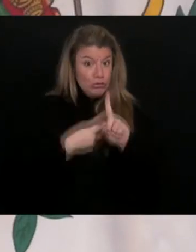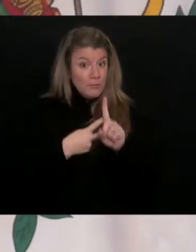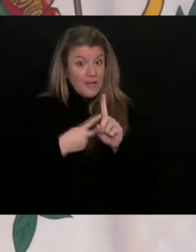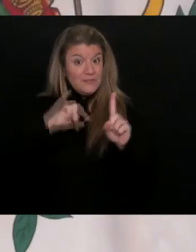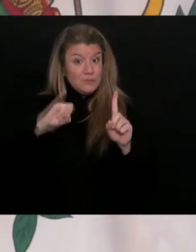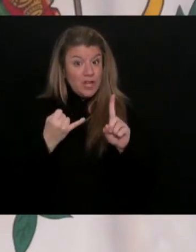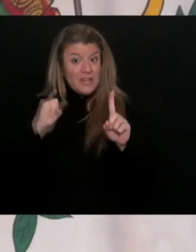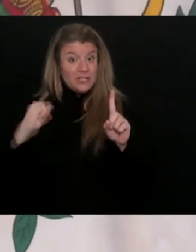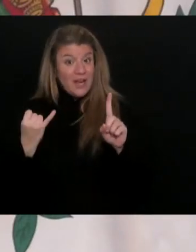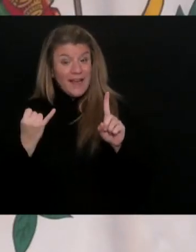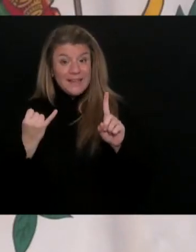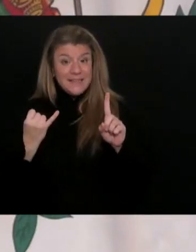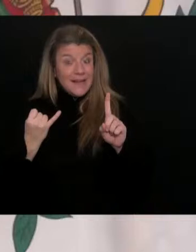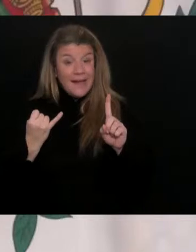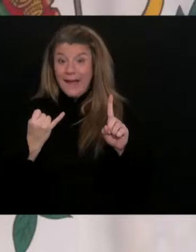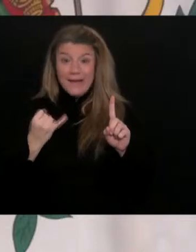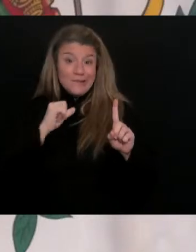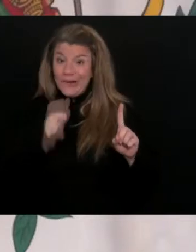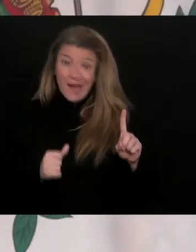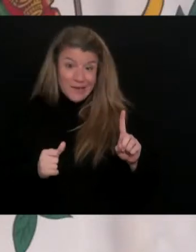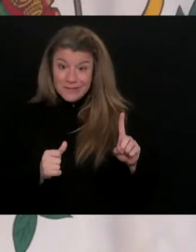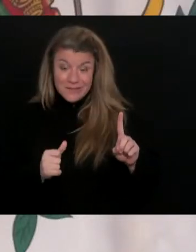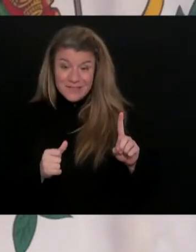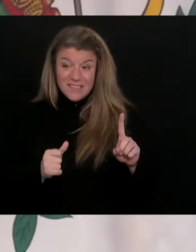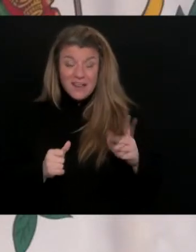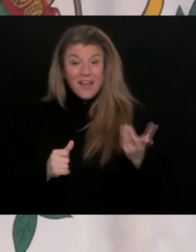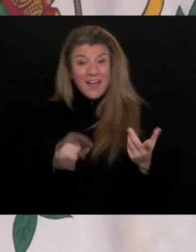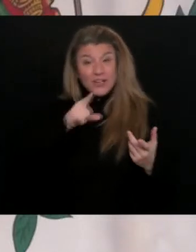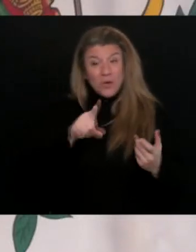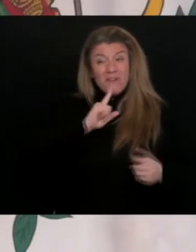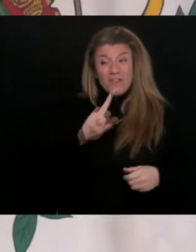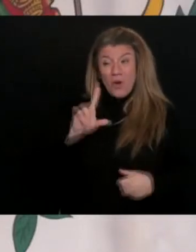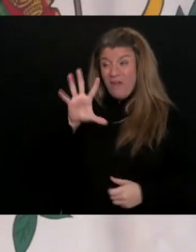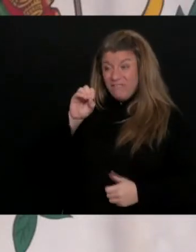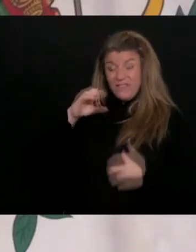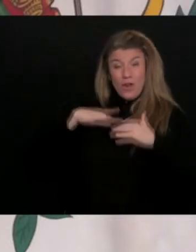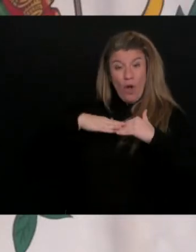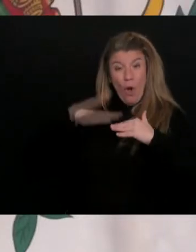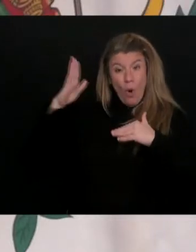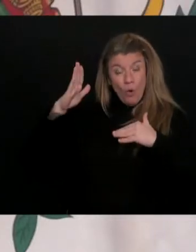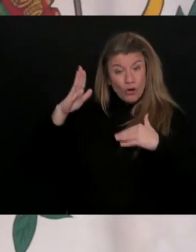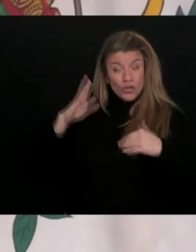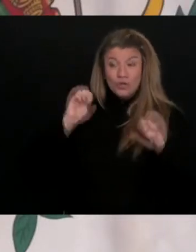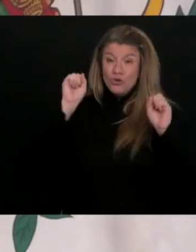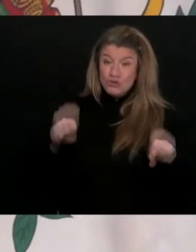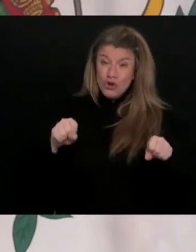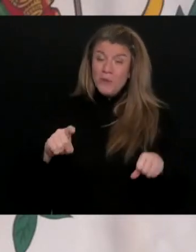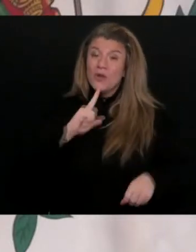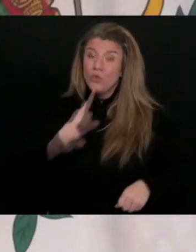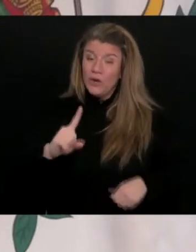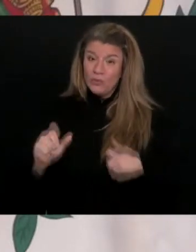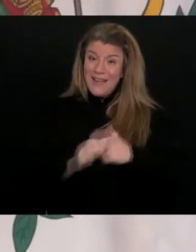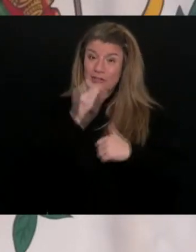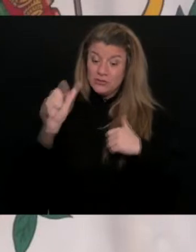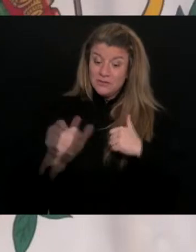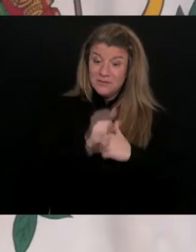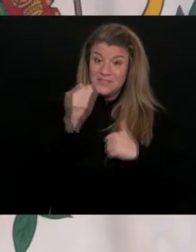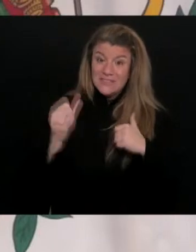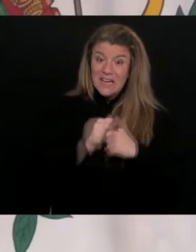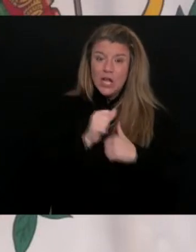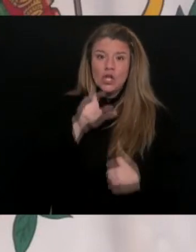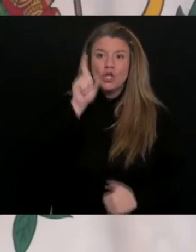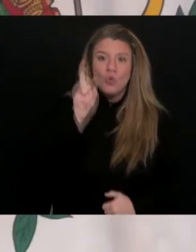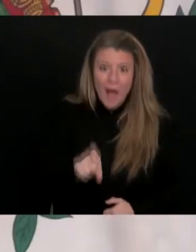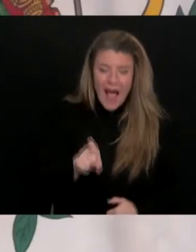you're not vaccinated. And if you're 50 and older, absolutely you're in real danger. You got to get that